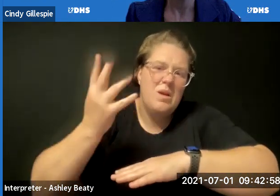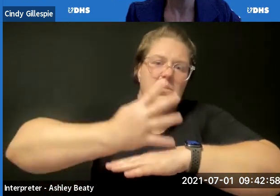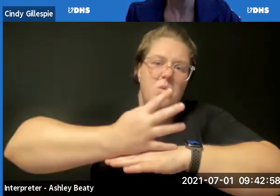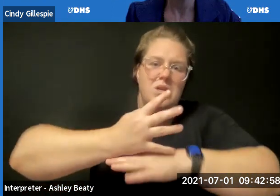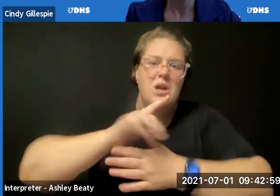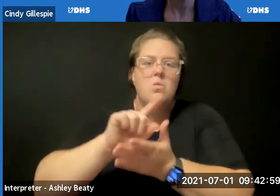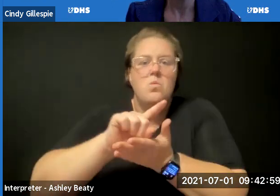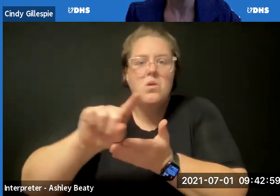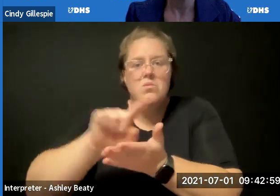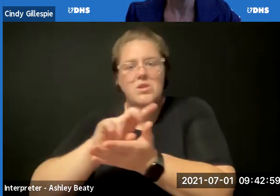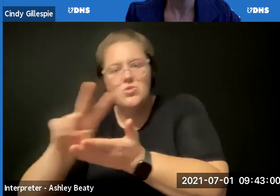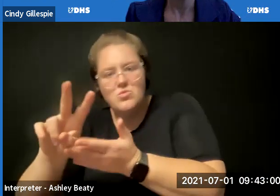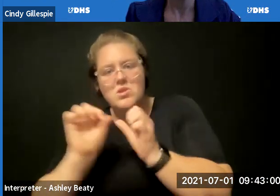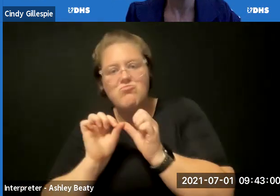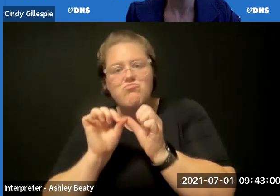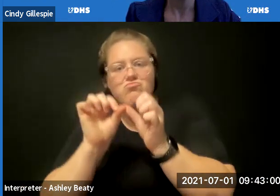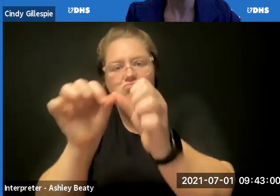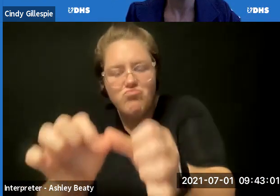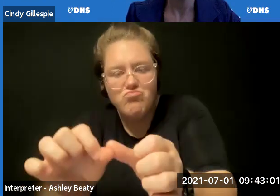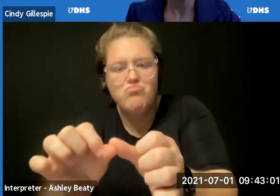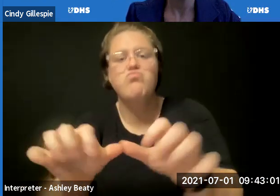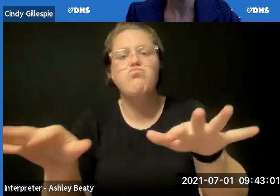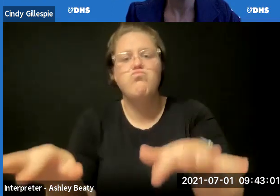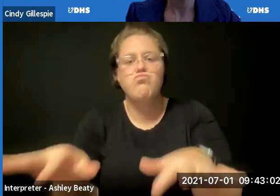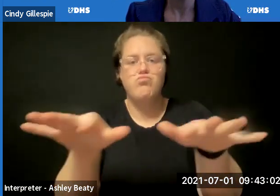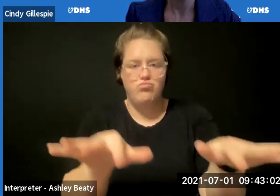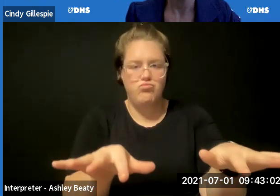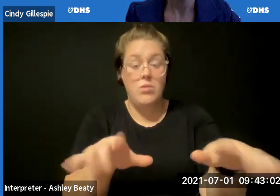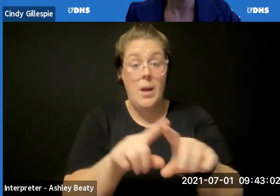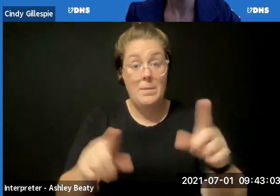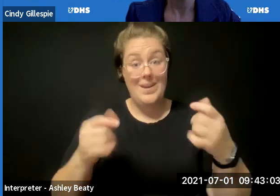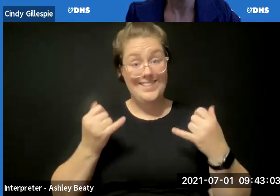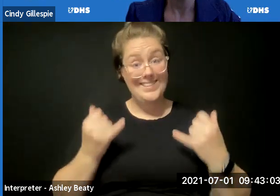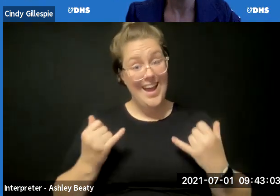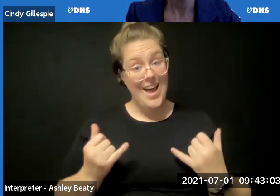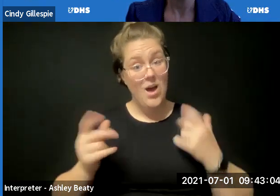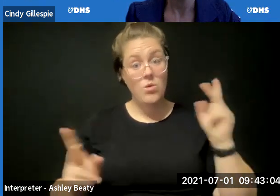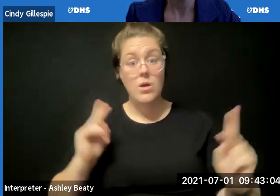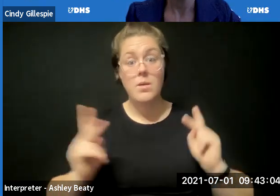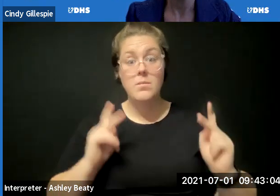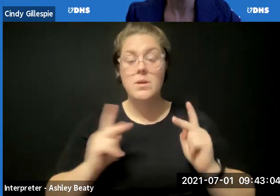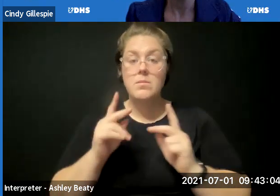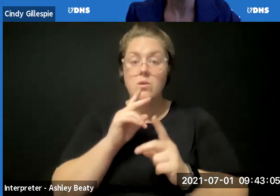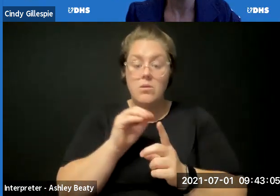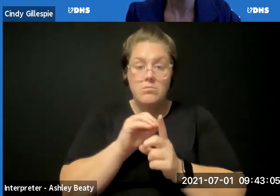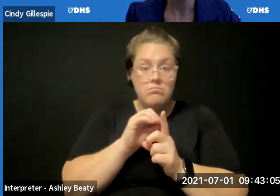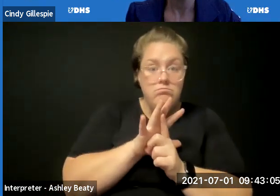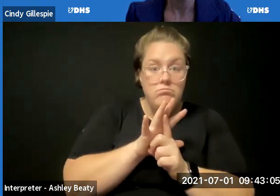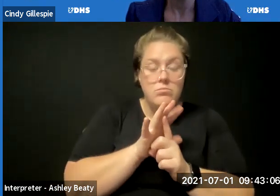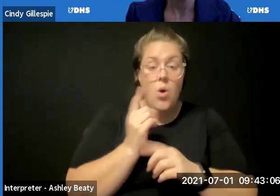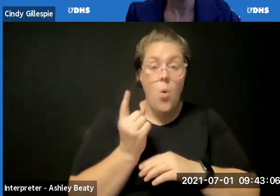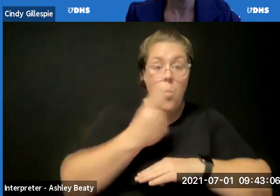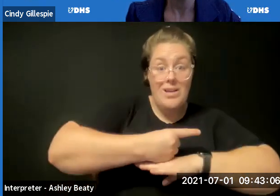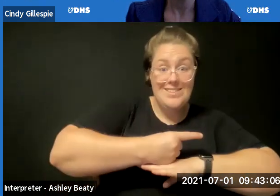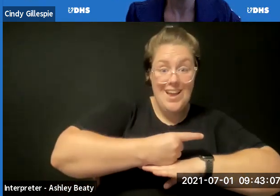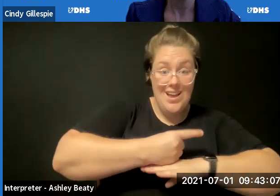progress. Cam Patterson talked about the other day was the fact that they're seeing people that are coming into the hospital are being exposed one day, hospital the next,